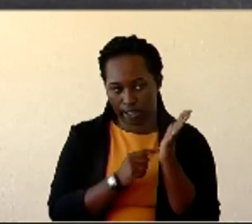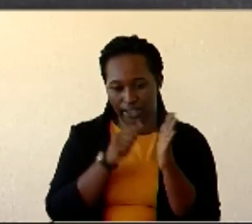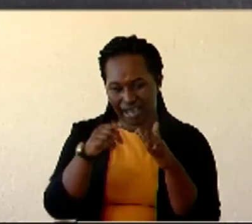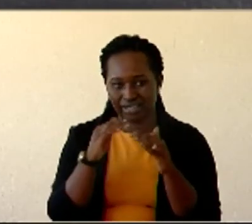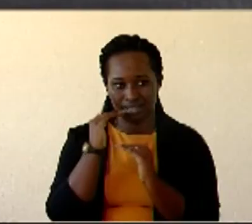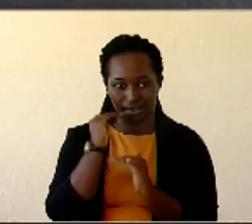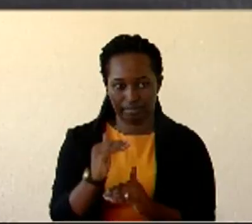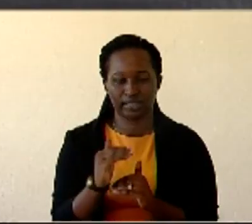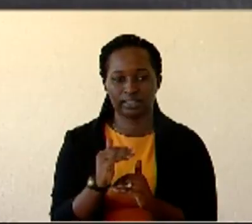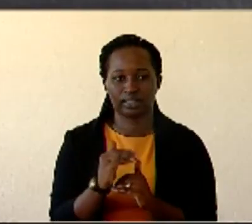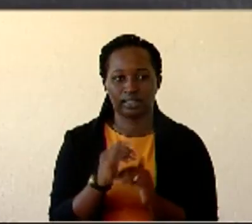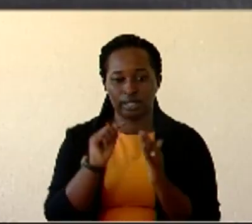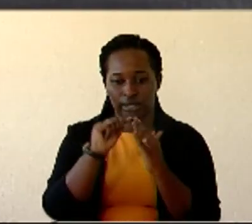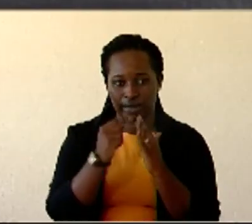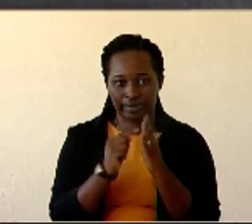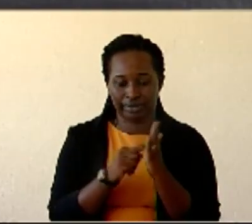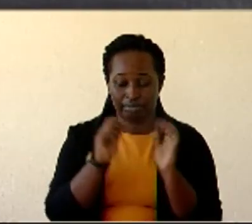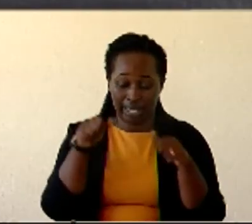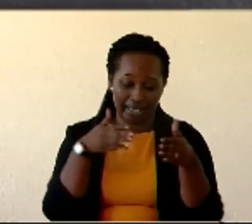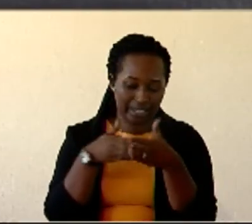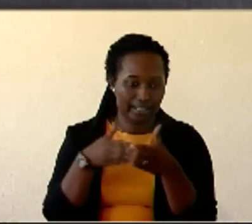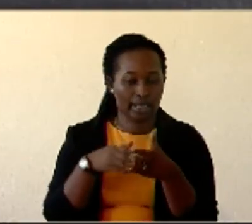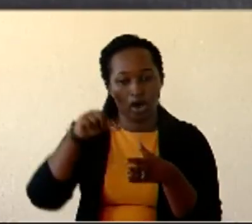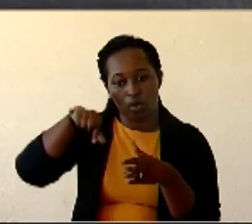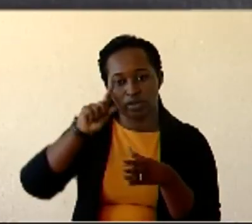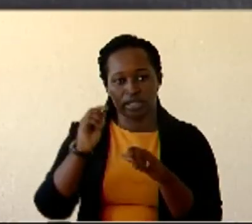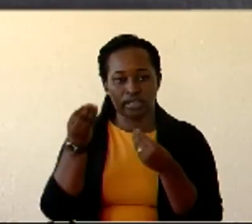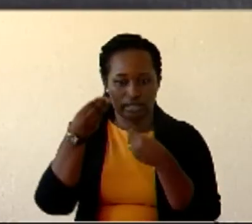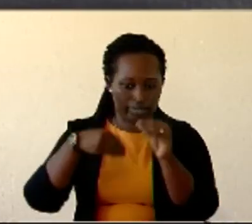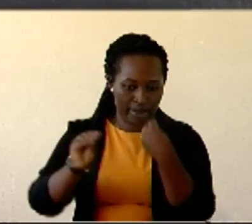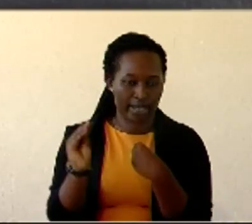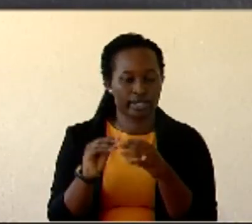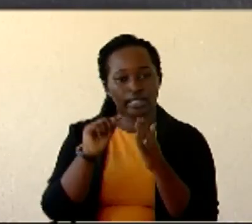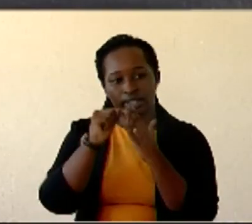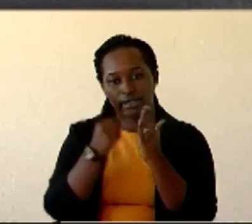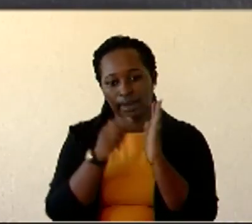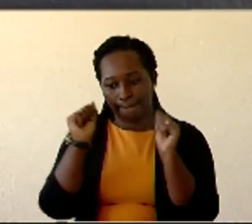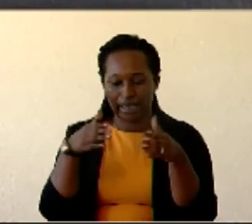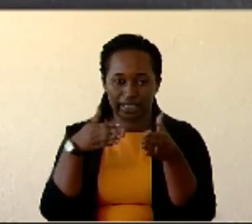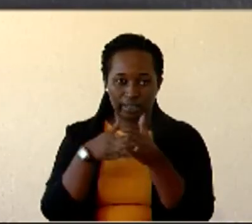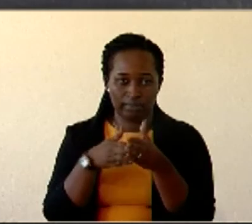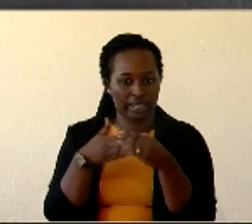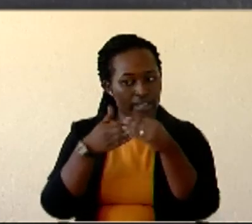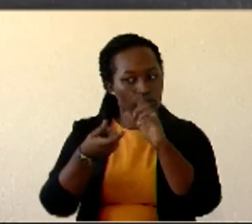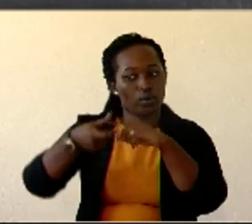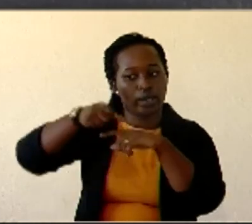limit, factors that may hinder quantity supplied on the market, factors that may lead to an